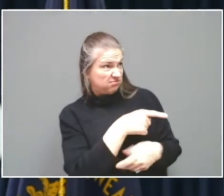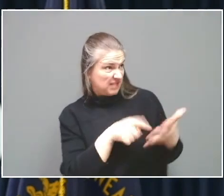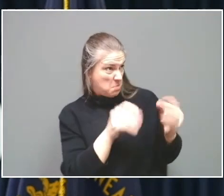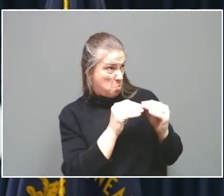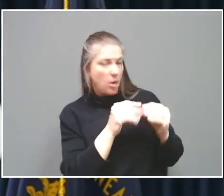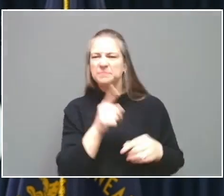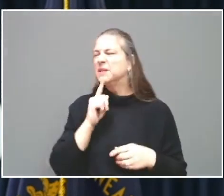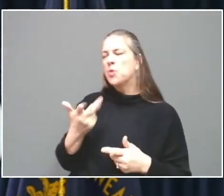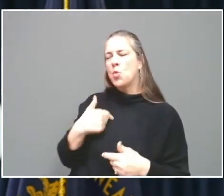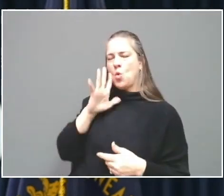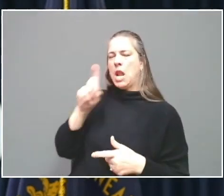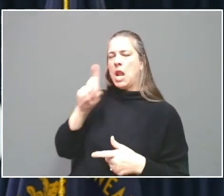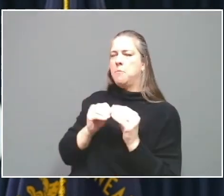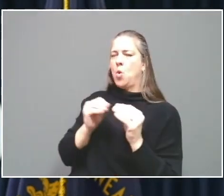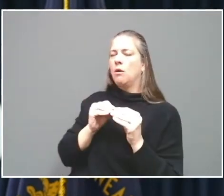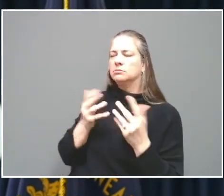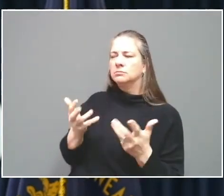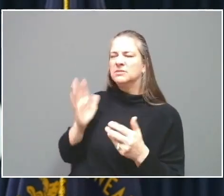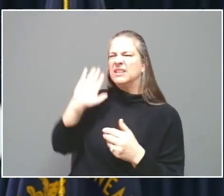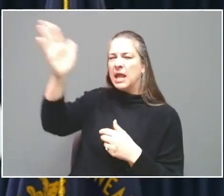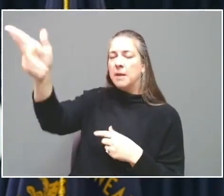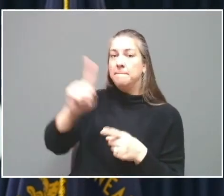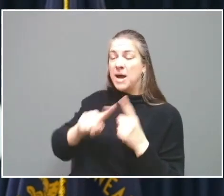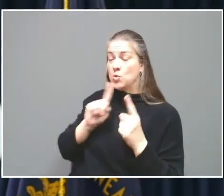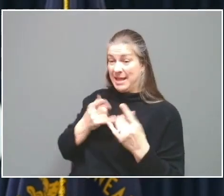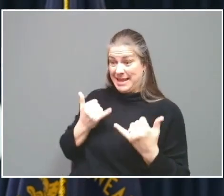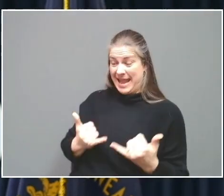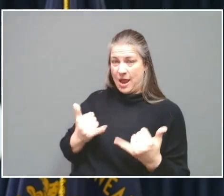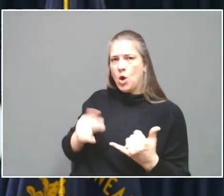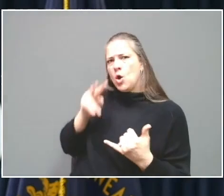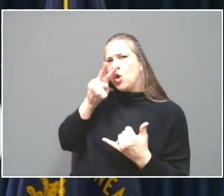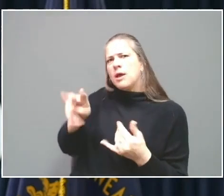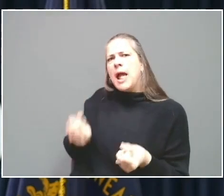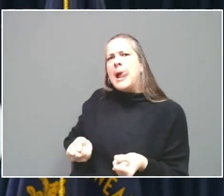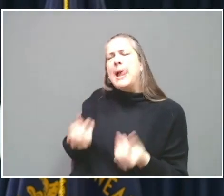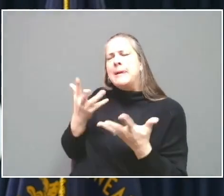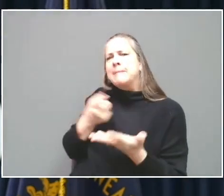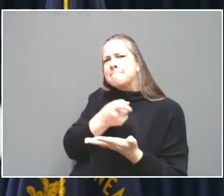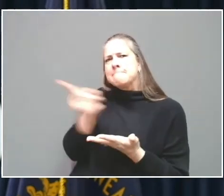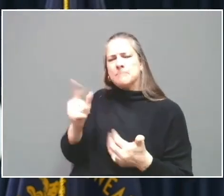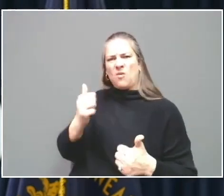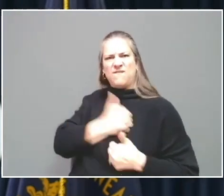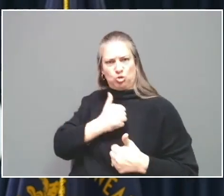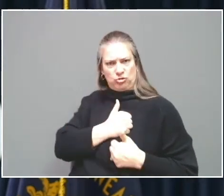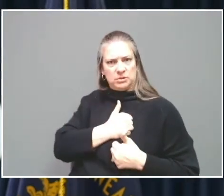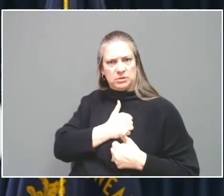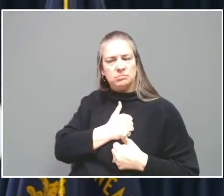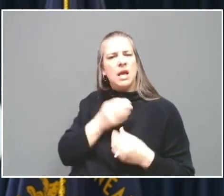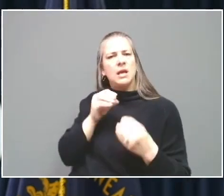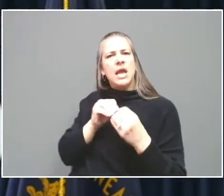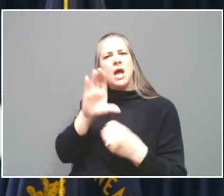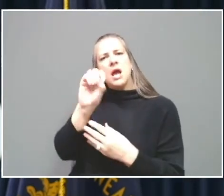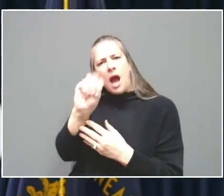facility and this one. But you look at the number of individuals that have served and even served in combat